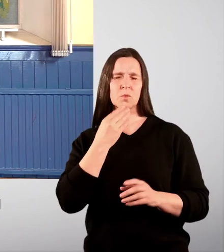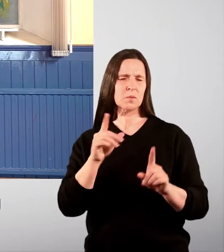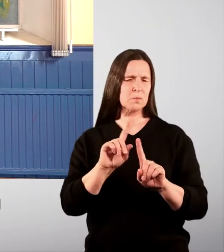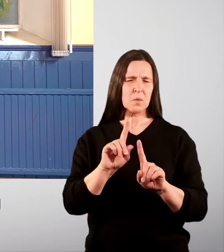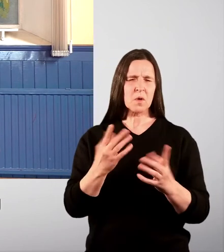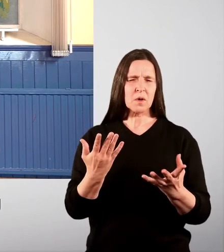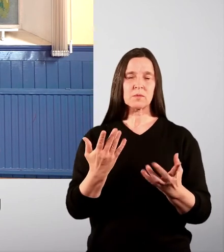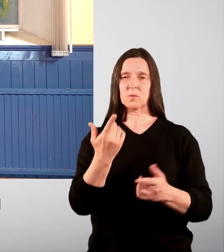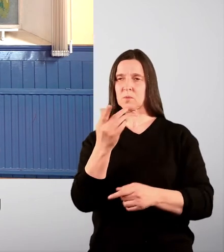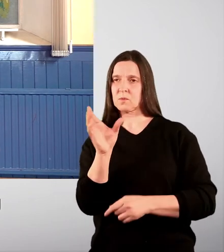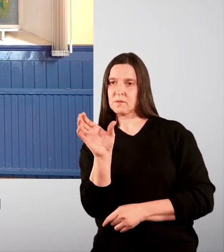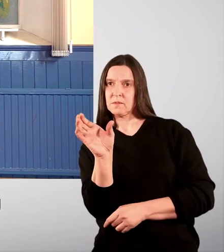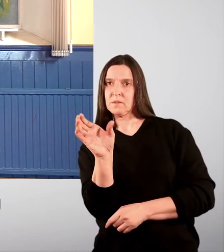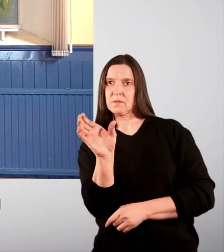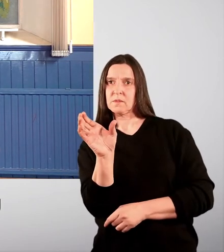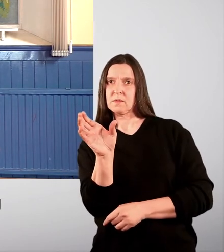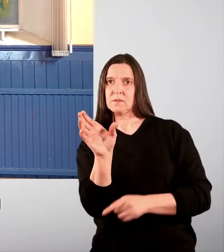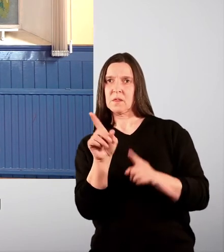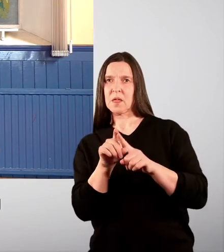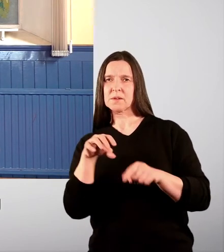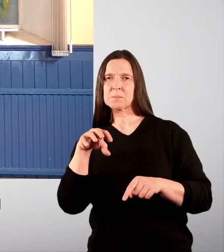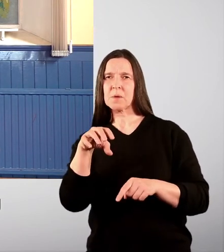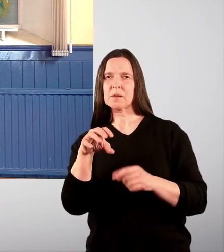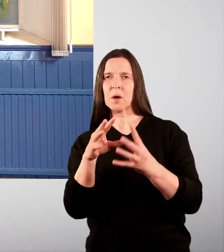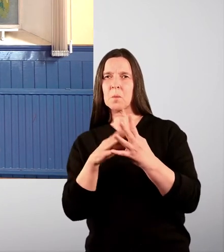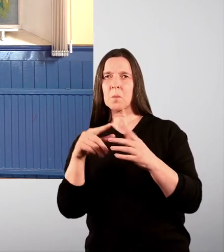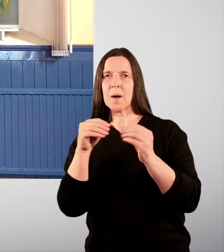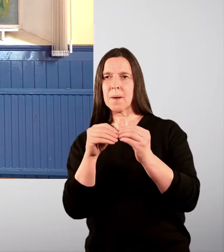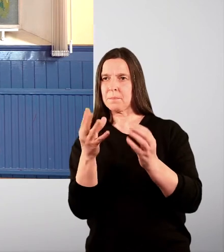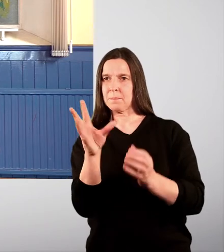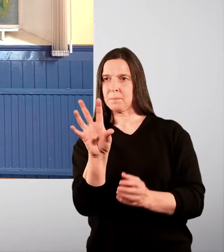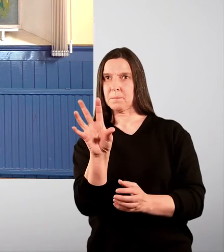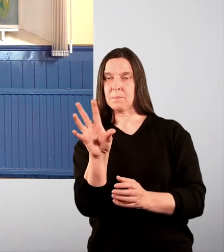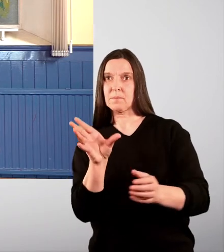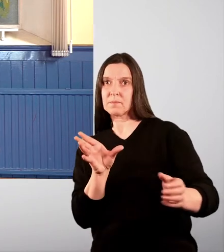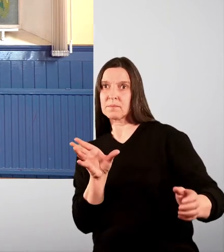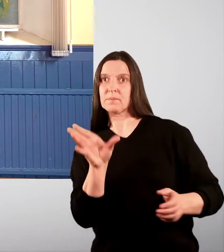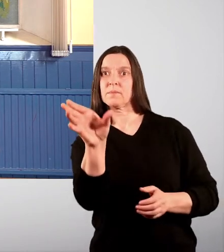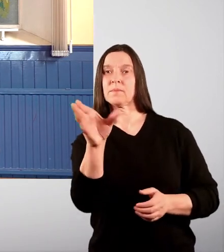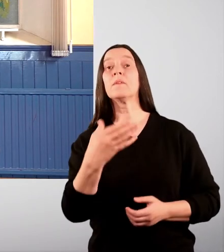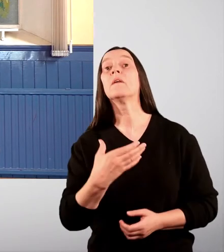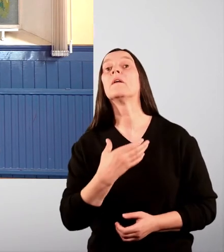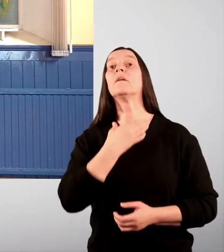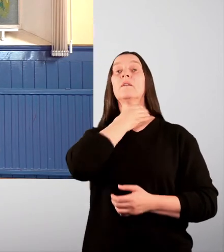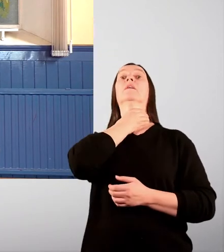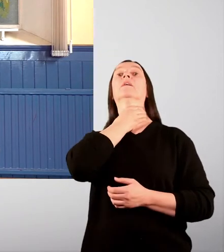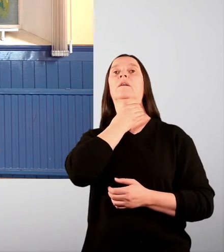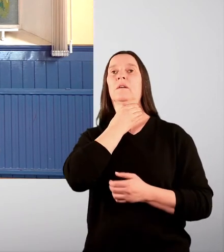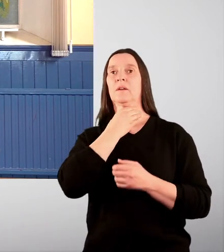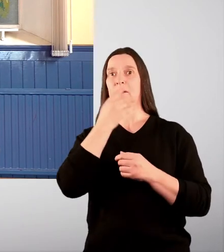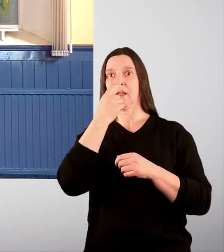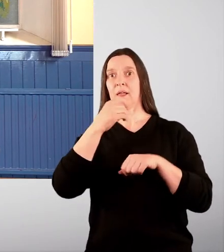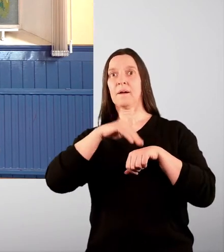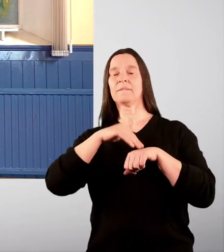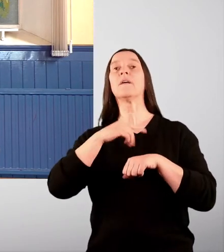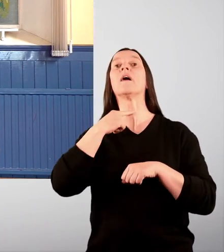extremely effective move of disengaging from an attacker. Now, we don't want to kill them, so we're not going to teach you to punch your attacker in the